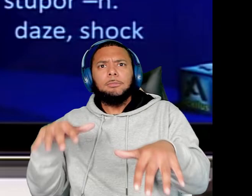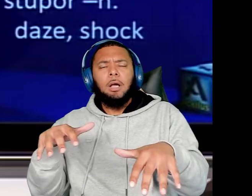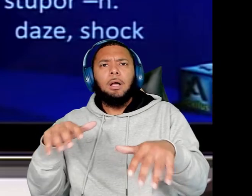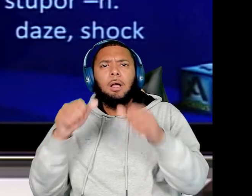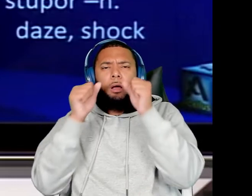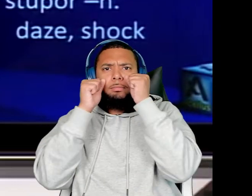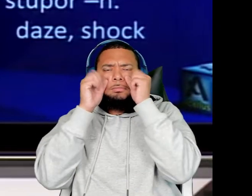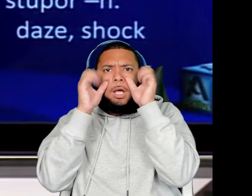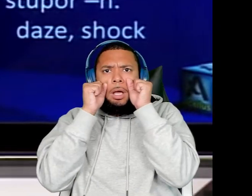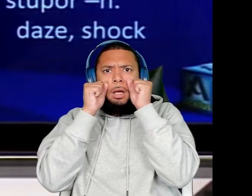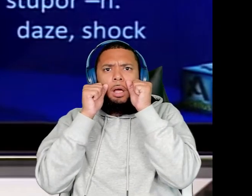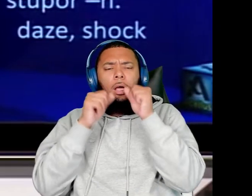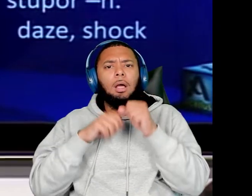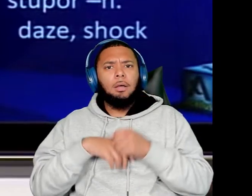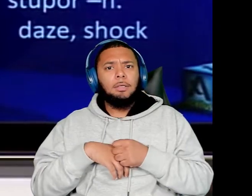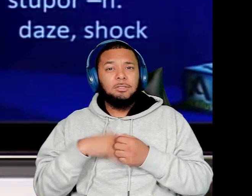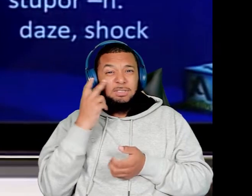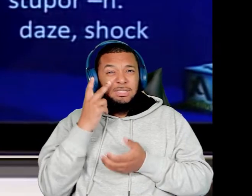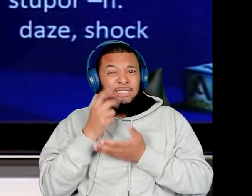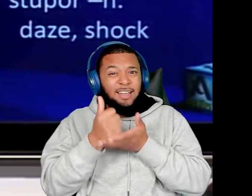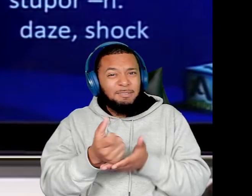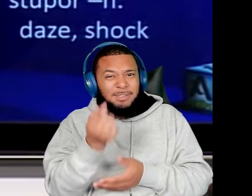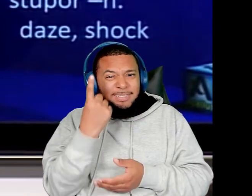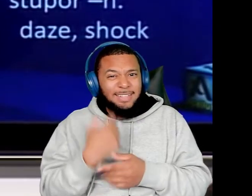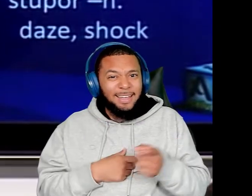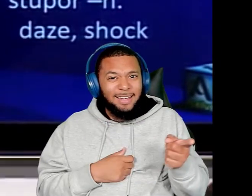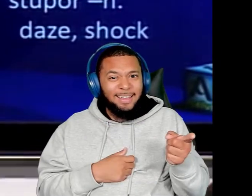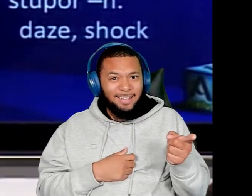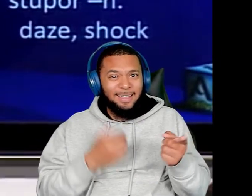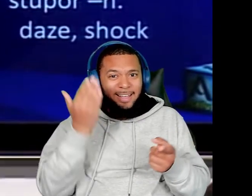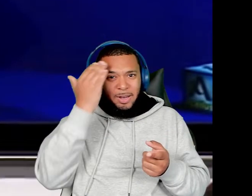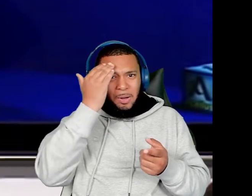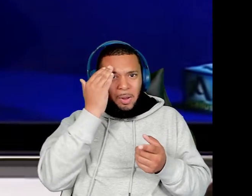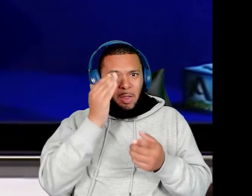means. See how that can help you understand that word?